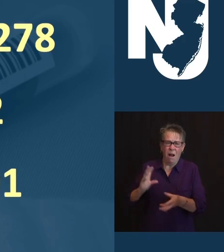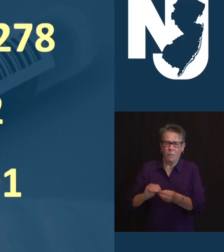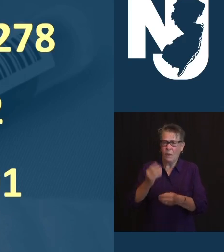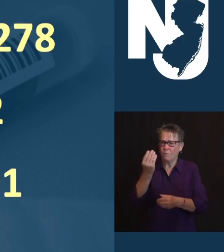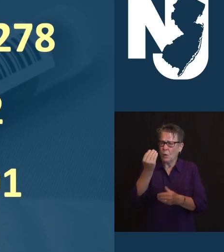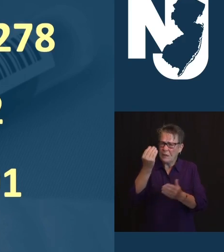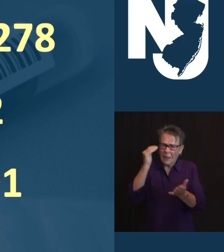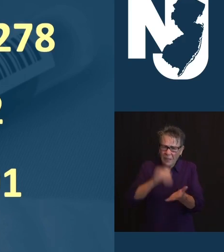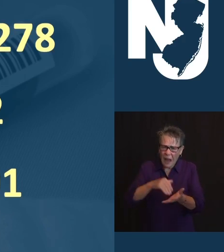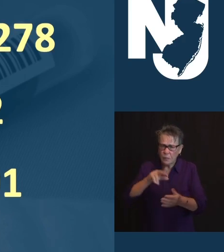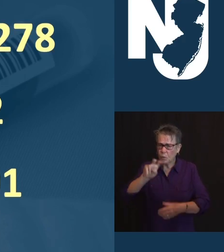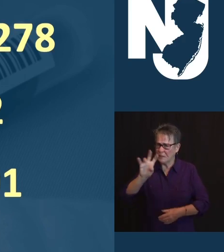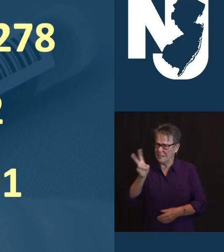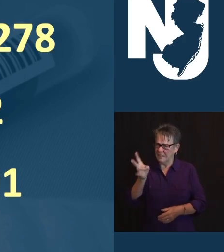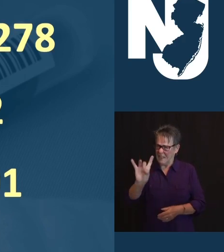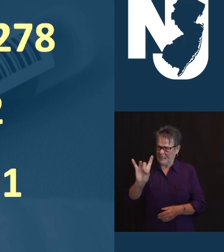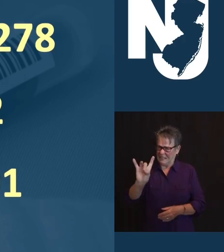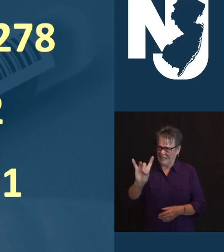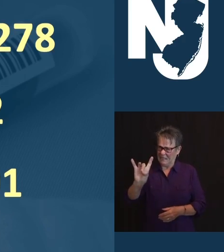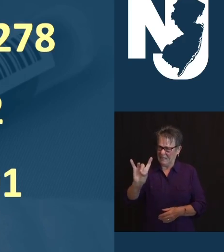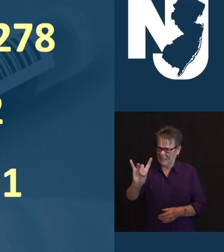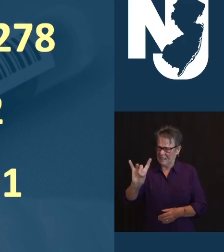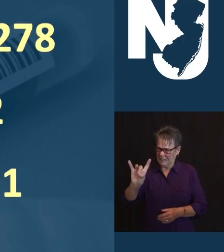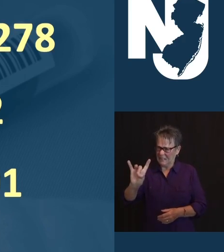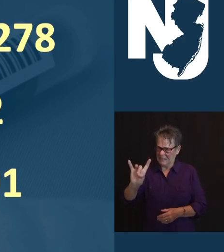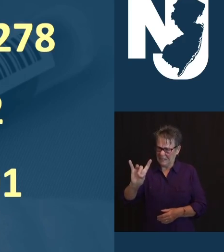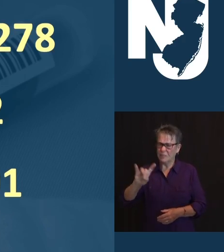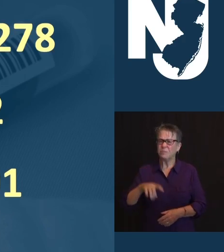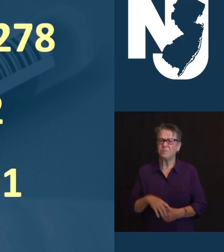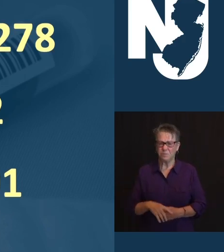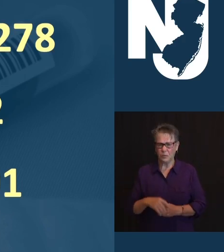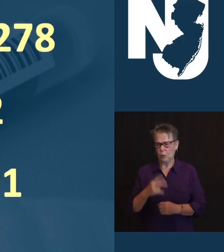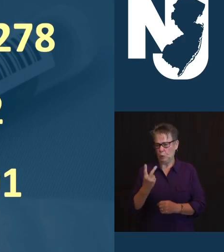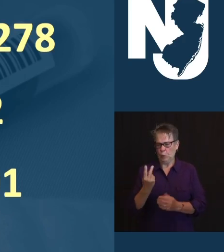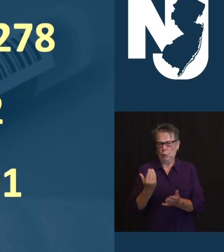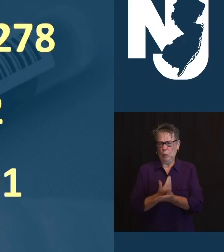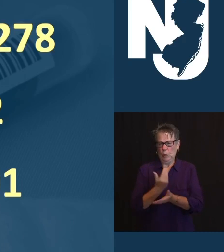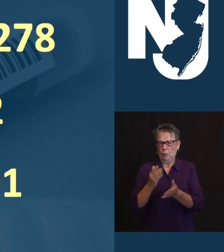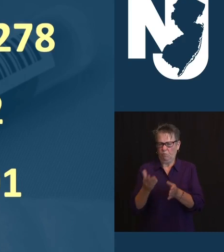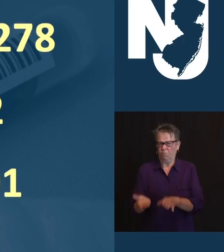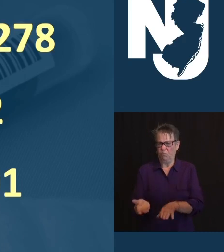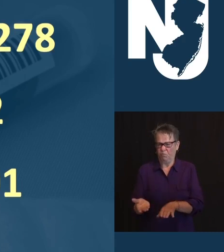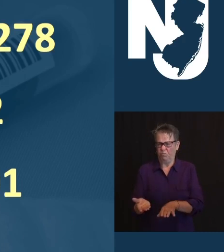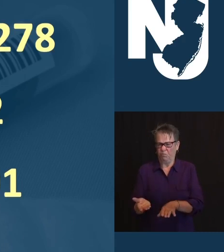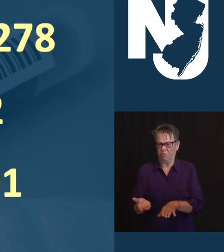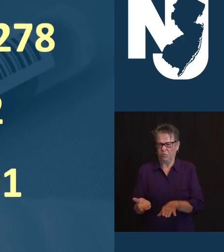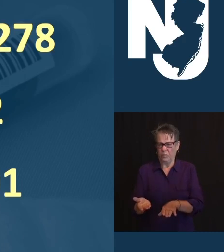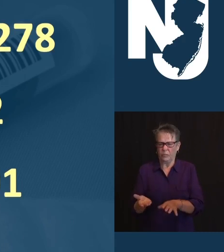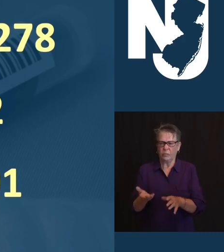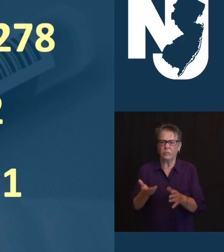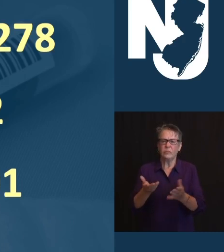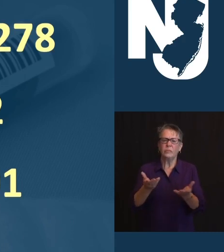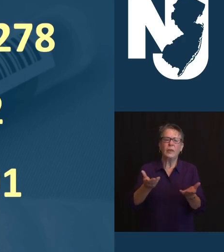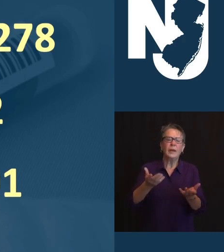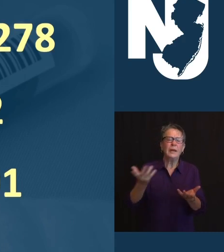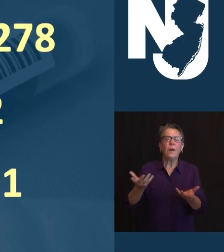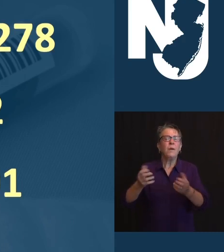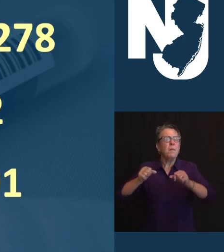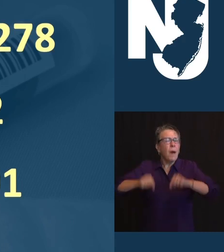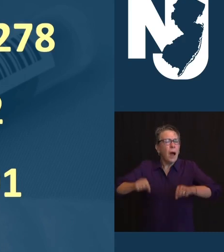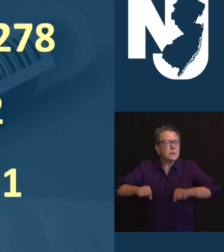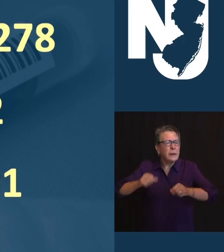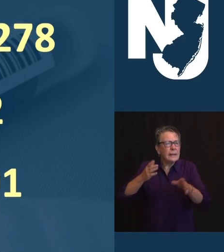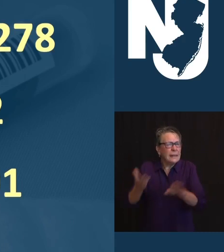1,791. Again, apples to oranges, but for a spot look, our hospitals reported, Judy, my number has